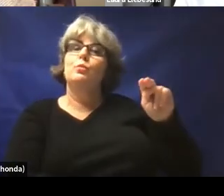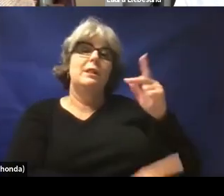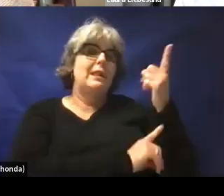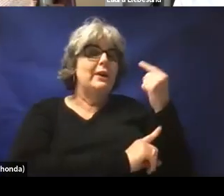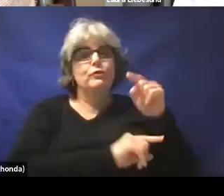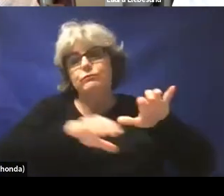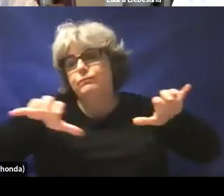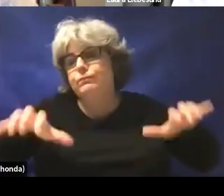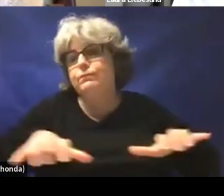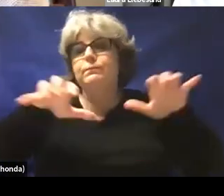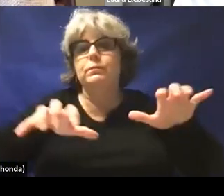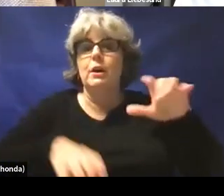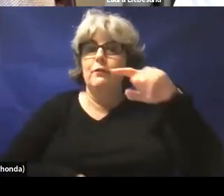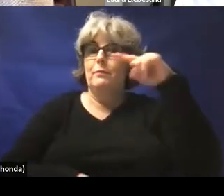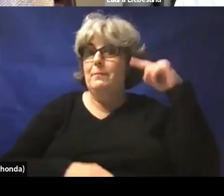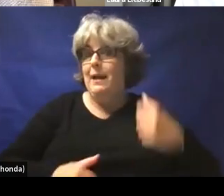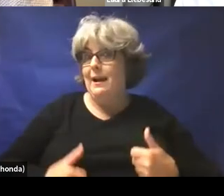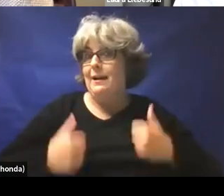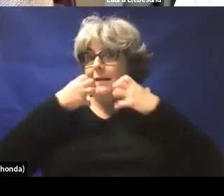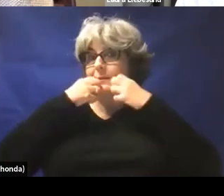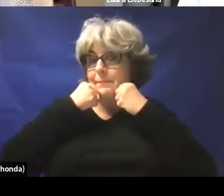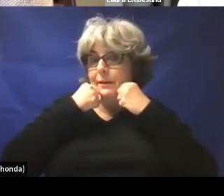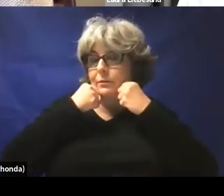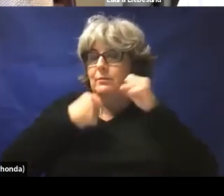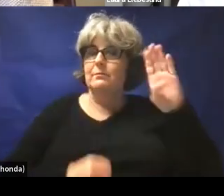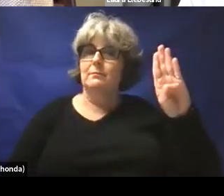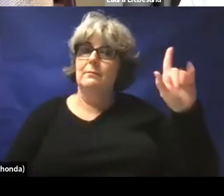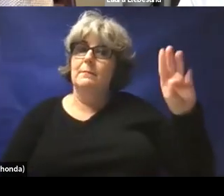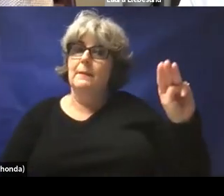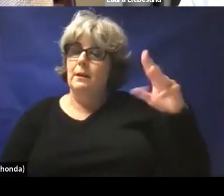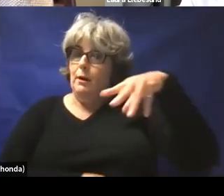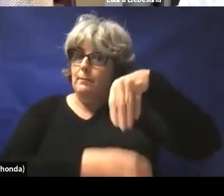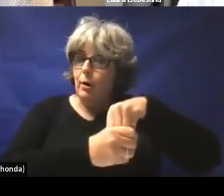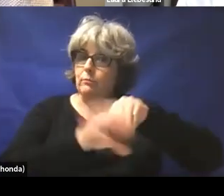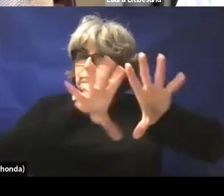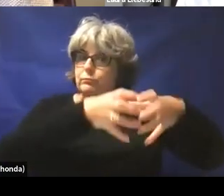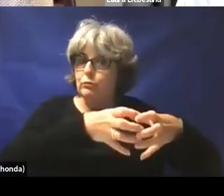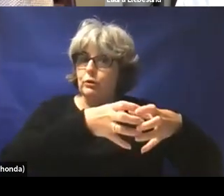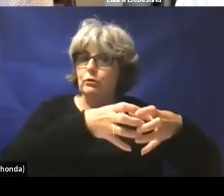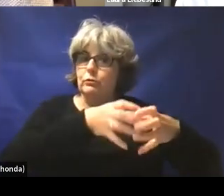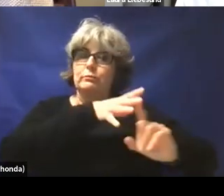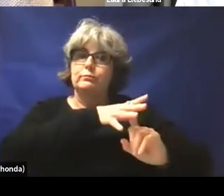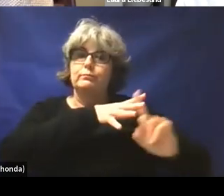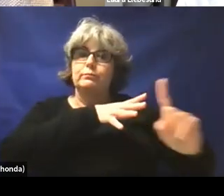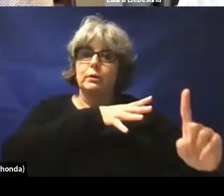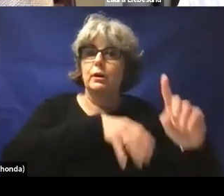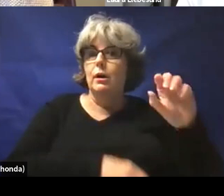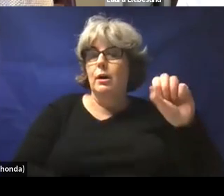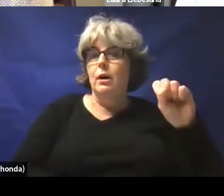year for the Black Lives Matter and was actually a part of the group that had to take refuge